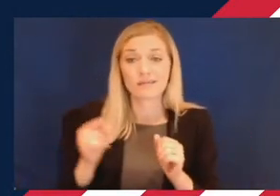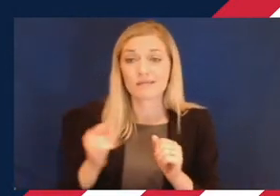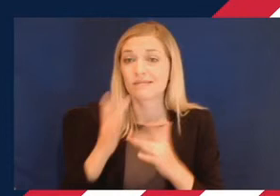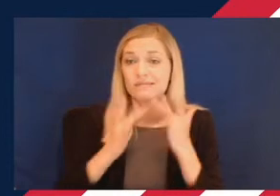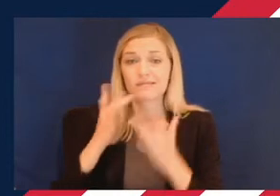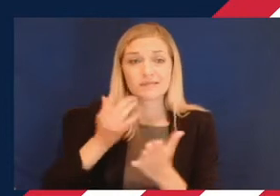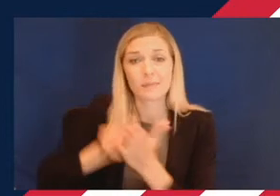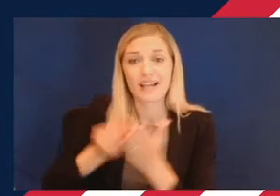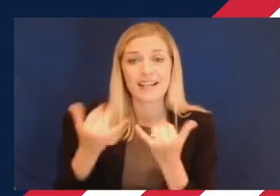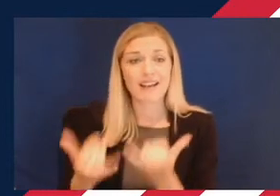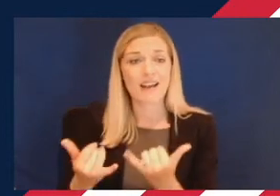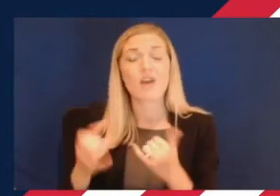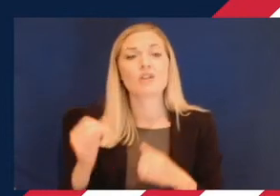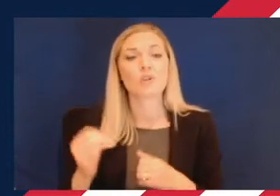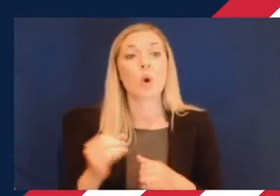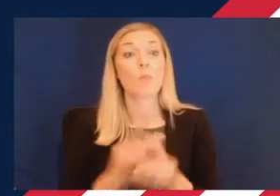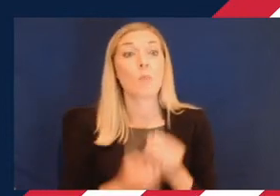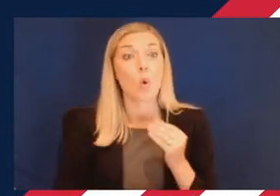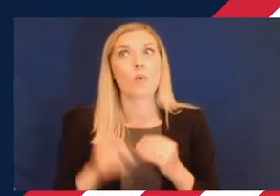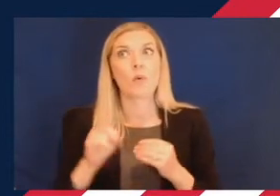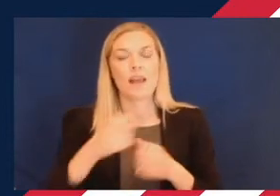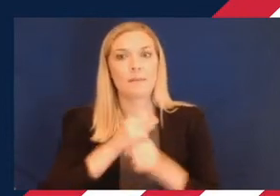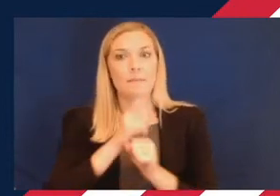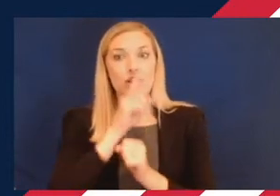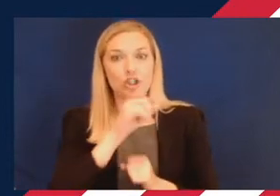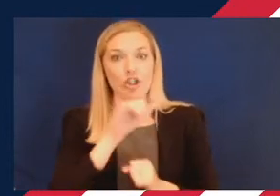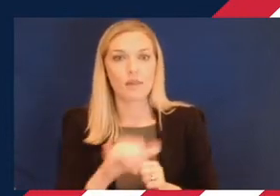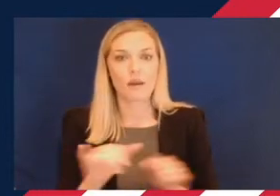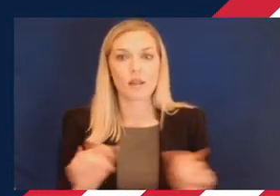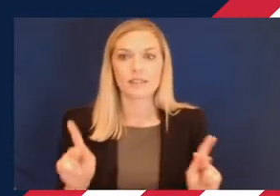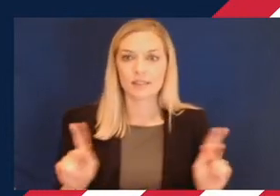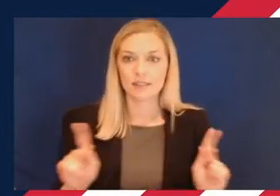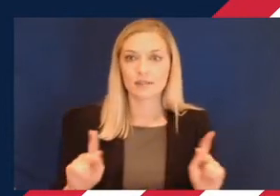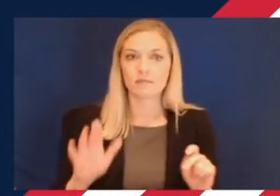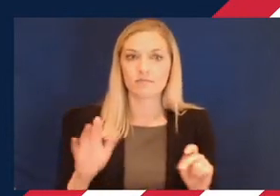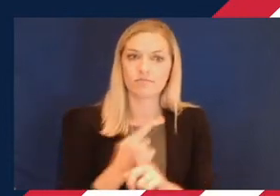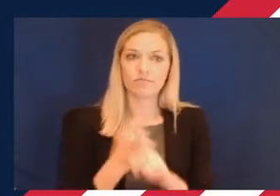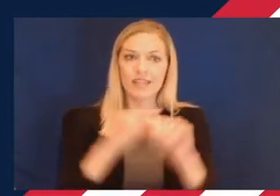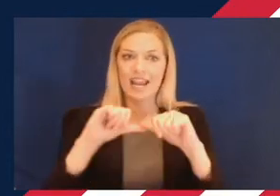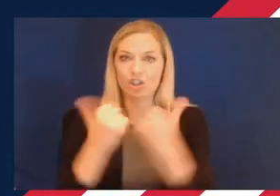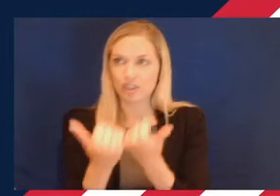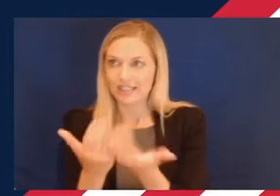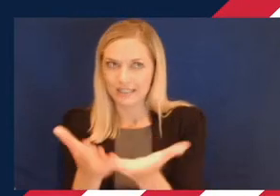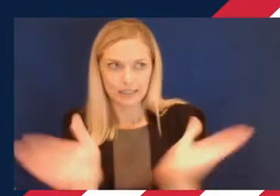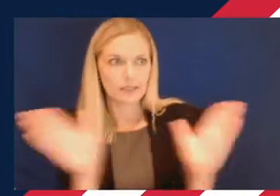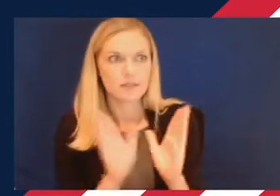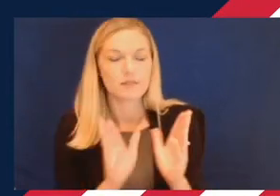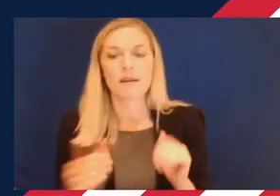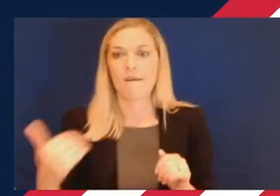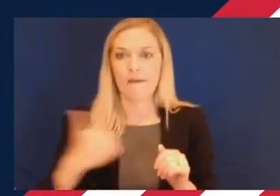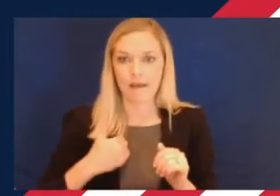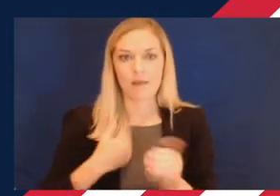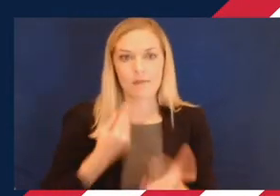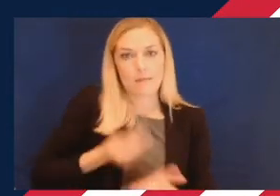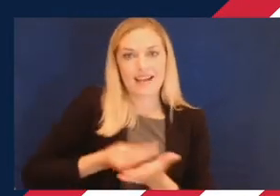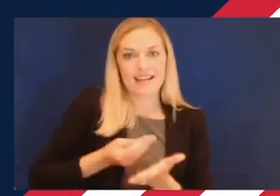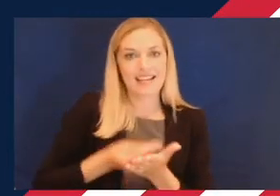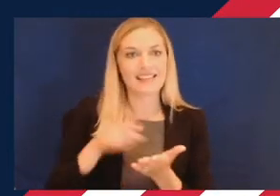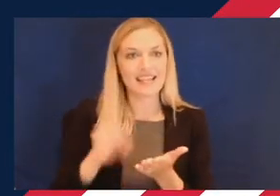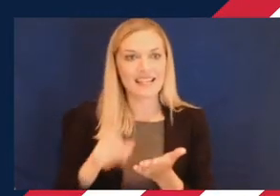civilian agencies have the resources and funding they need to actually respond to the real threats that we're going to start to see and stop fighting